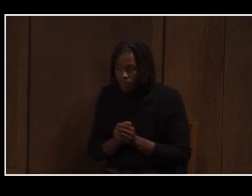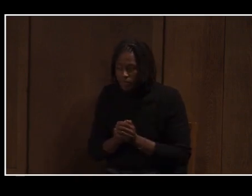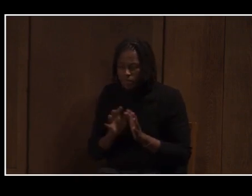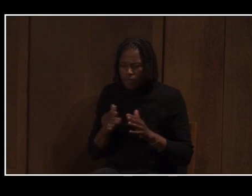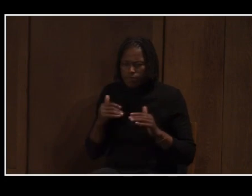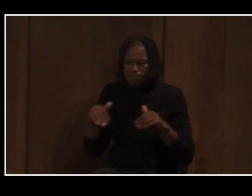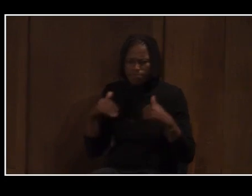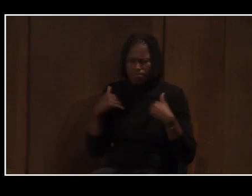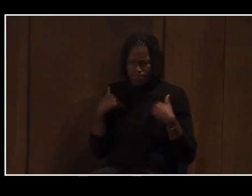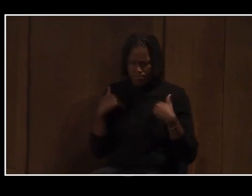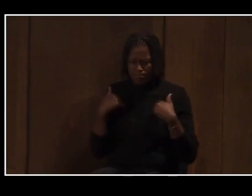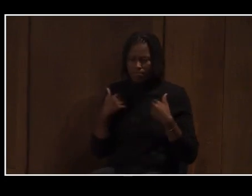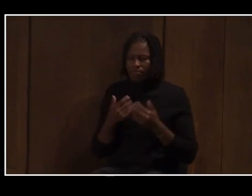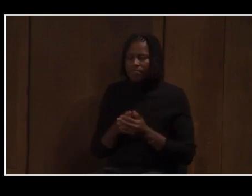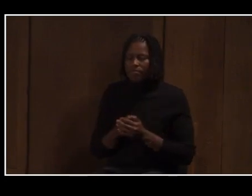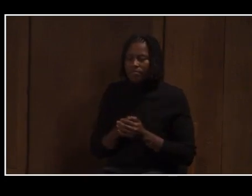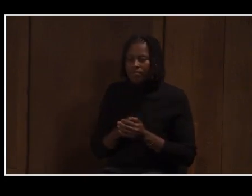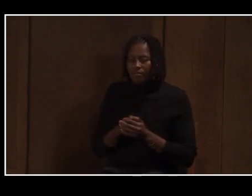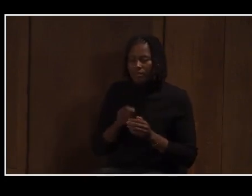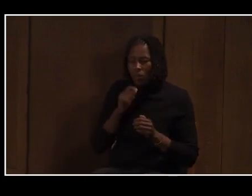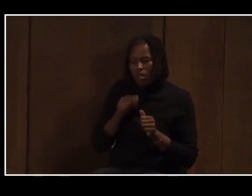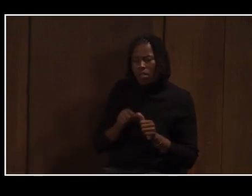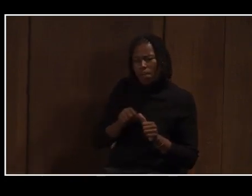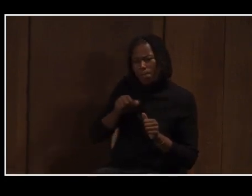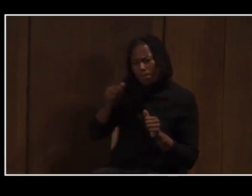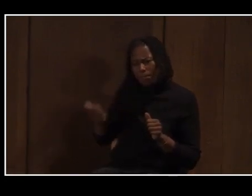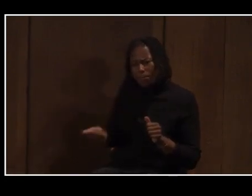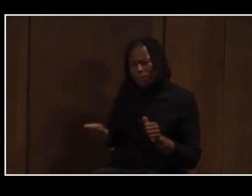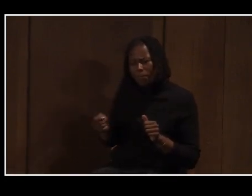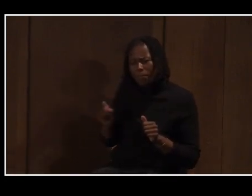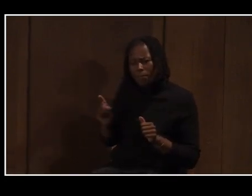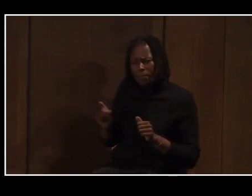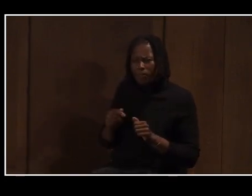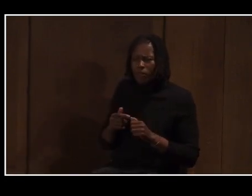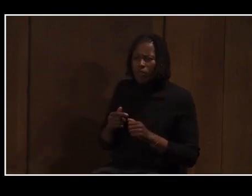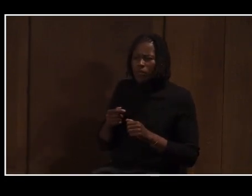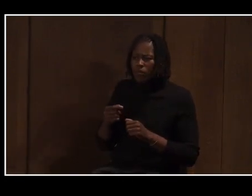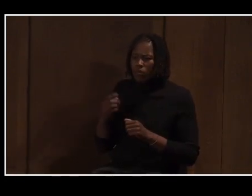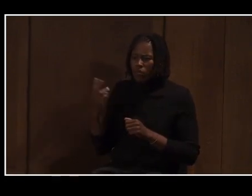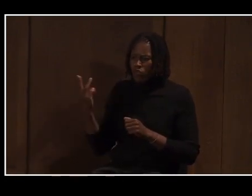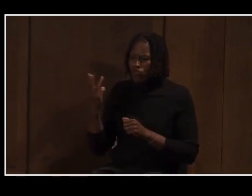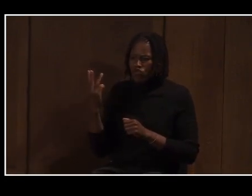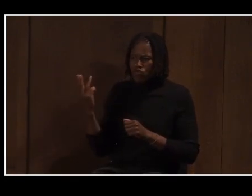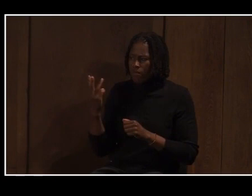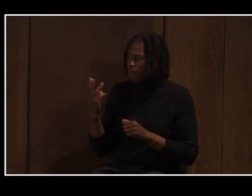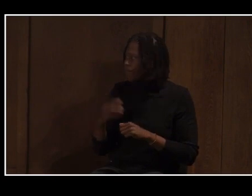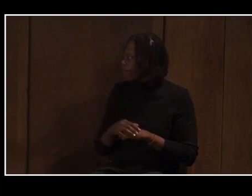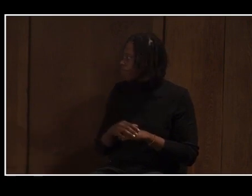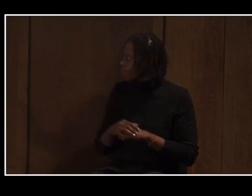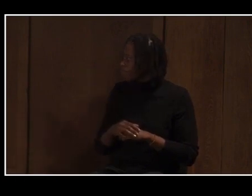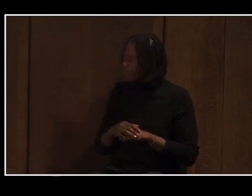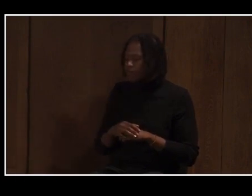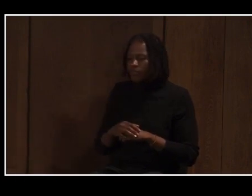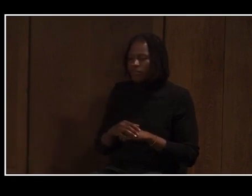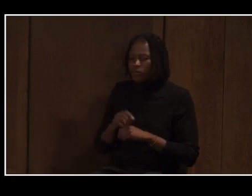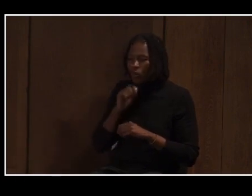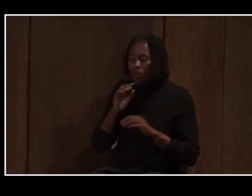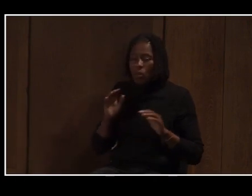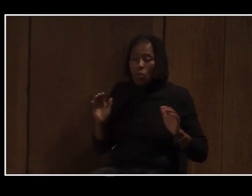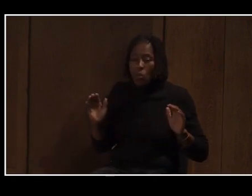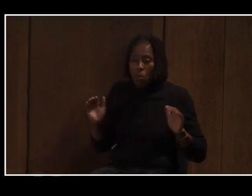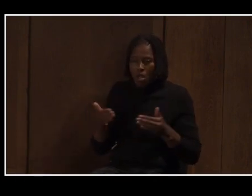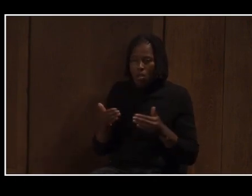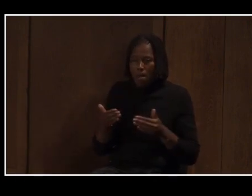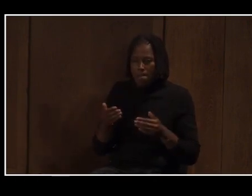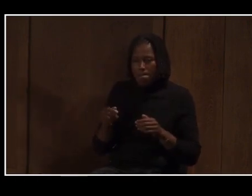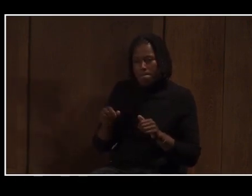me, enough about my chairing. Let me get on with the speakers and let's kind of welcome them, but let me do my